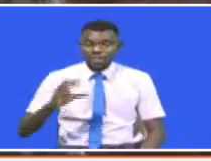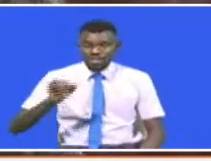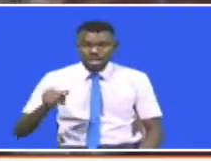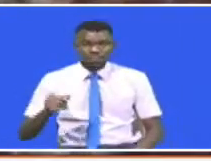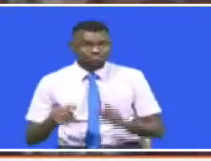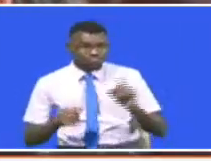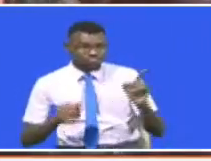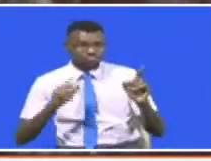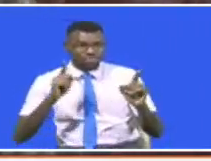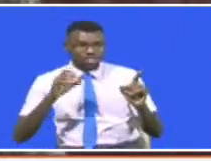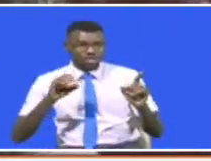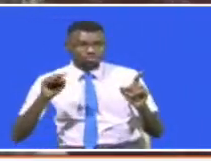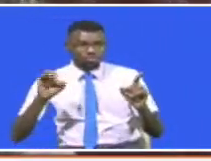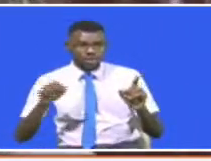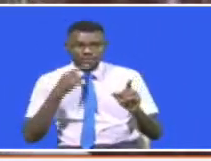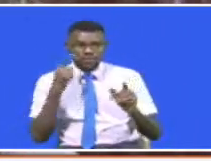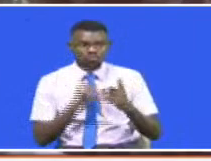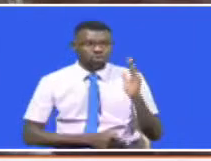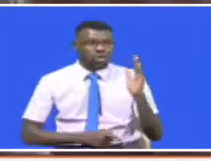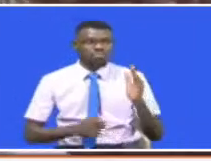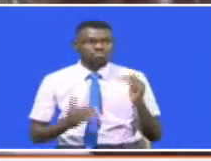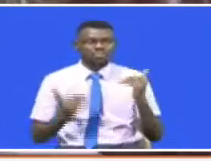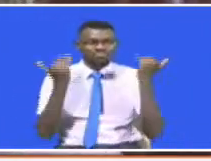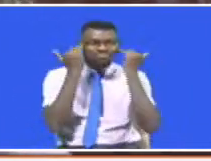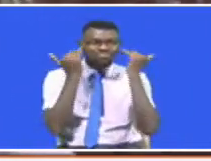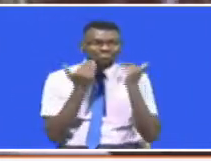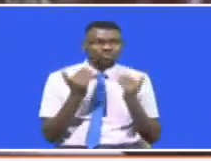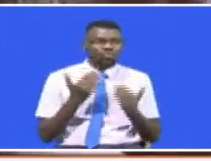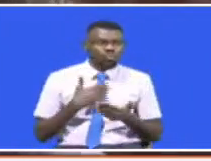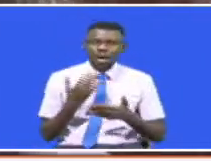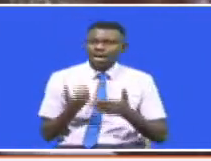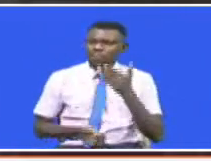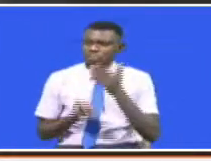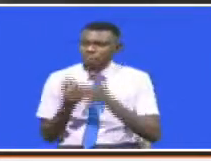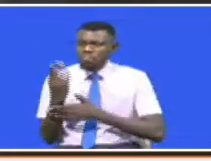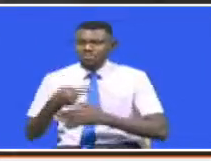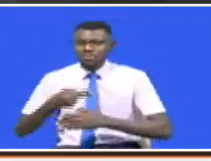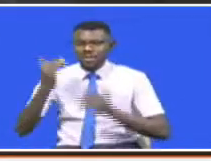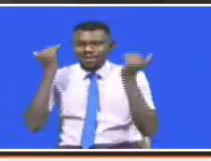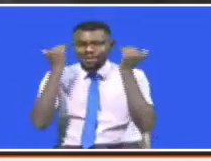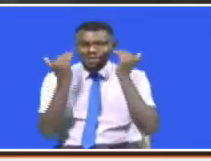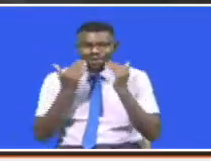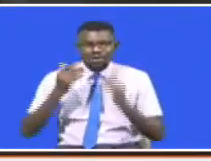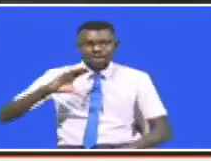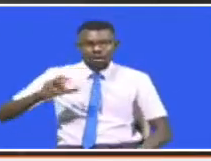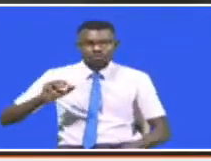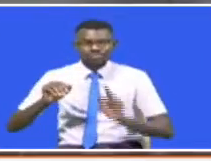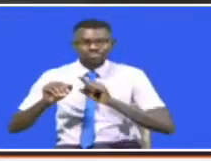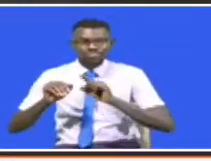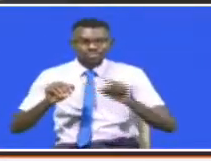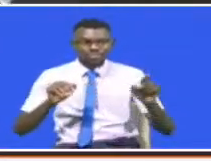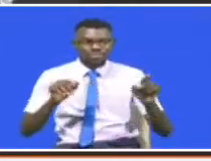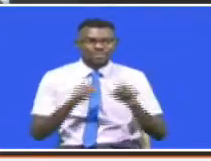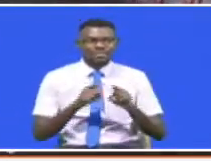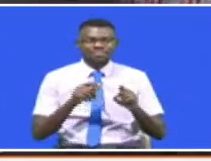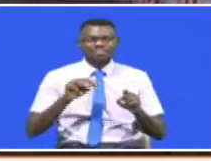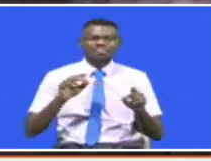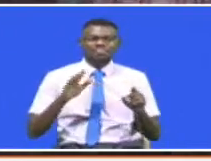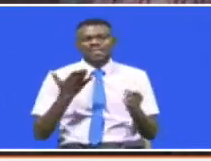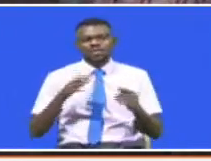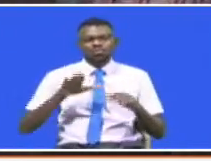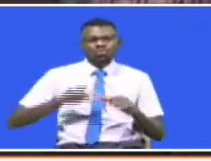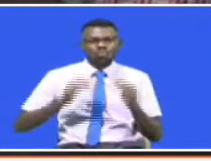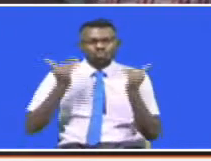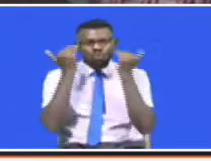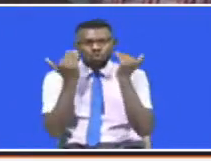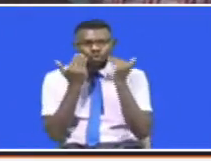Koome, judiciary intends to establish a high court in every county and magistrate court in every constituency, set up